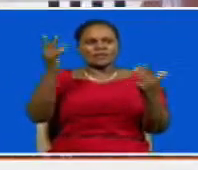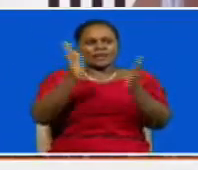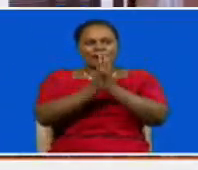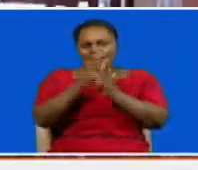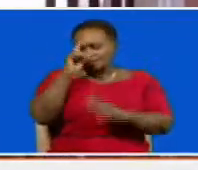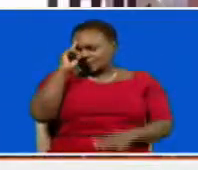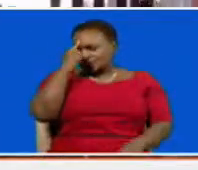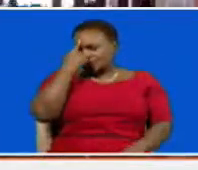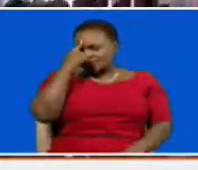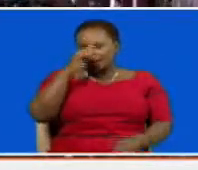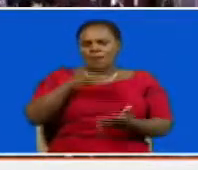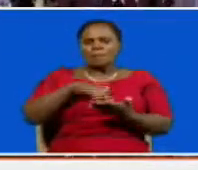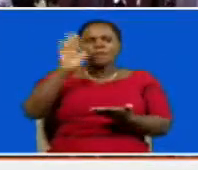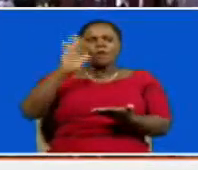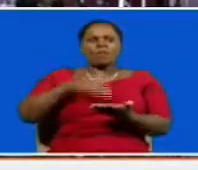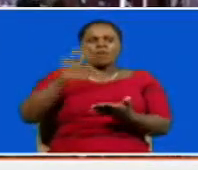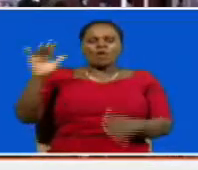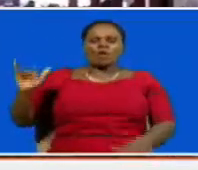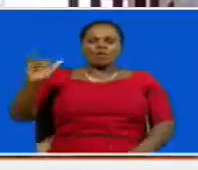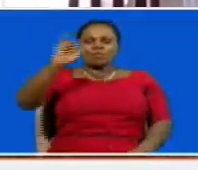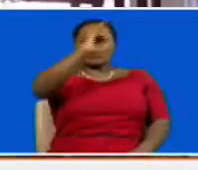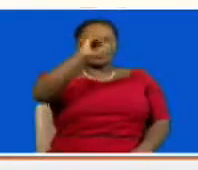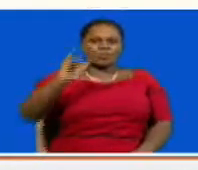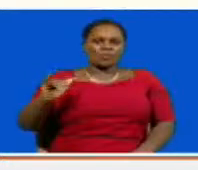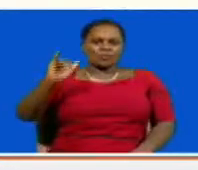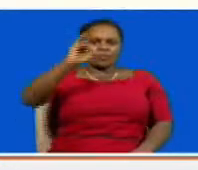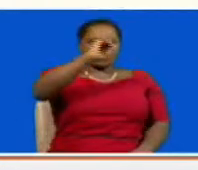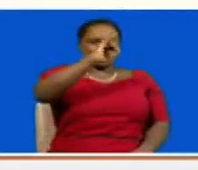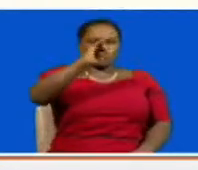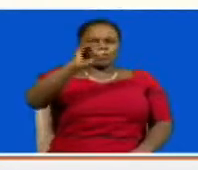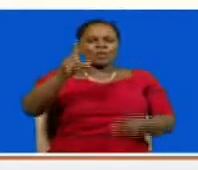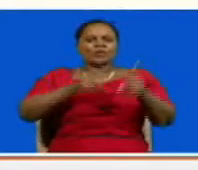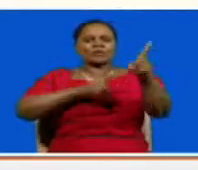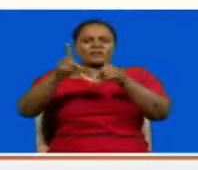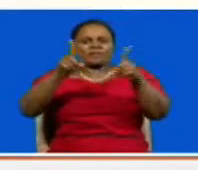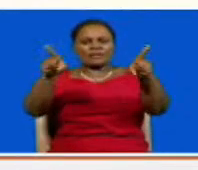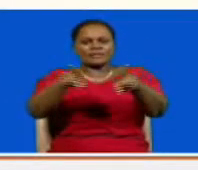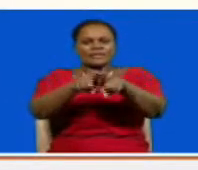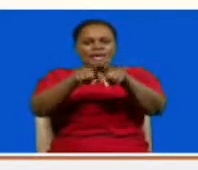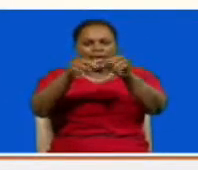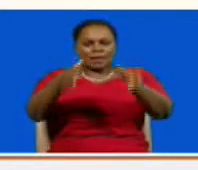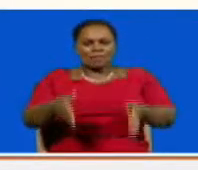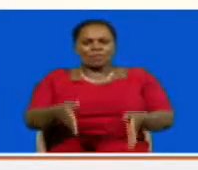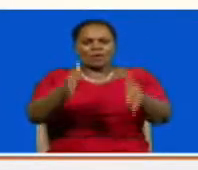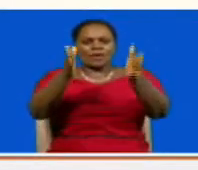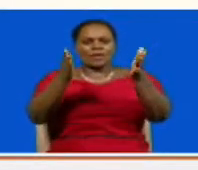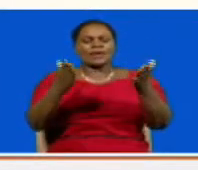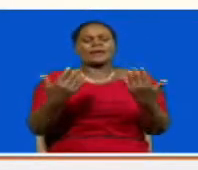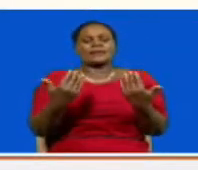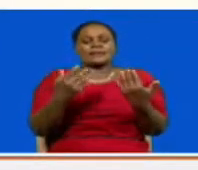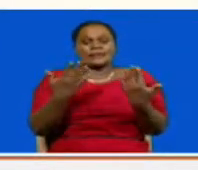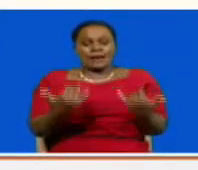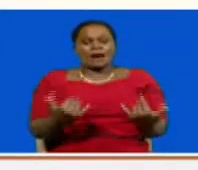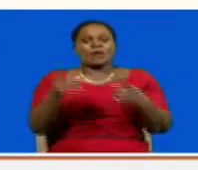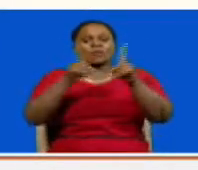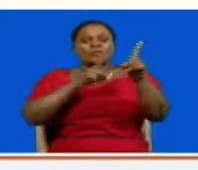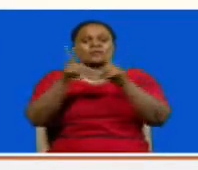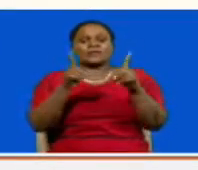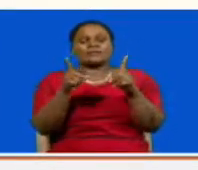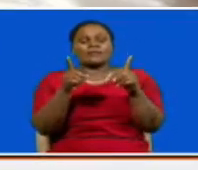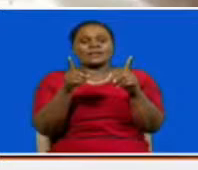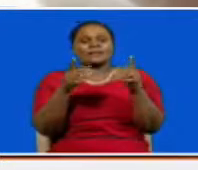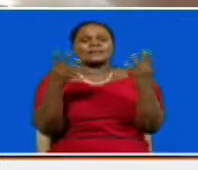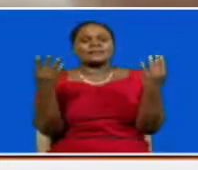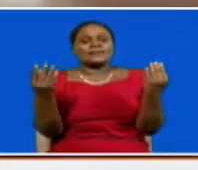India, more and more airlines are joining into the route, and therefore the travel has been